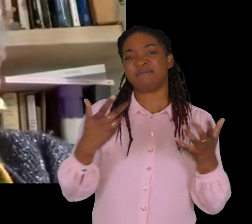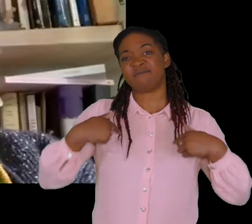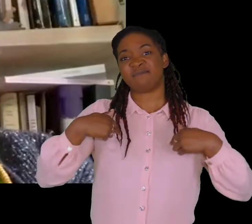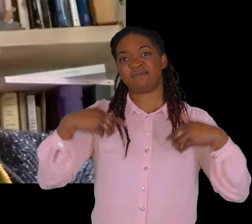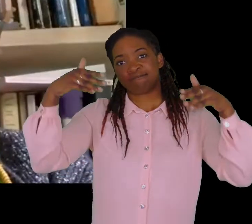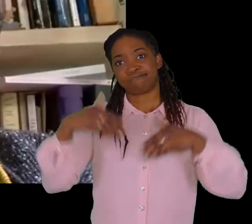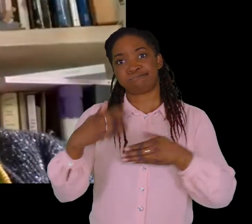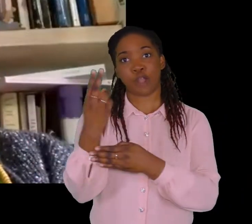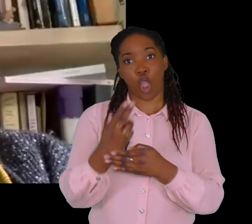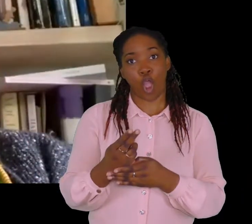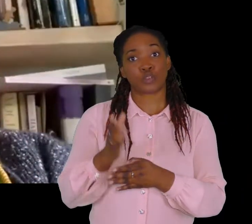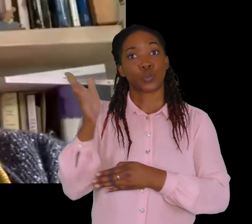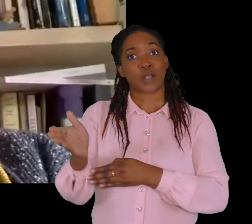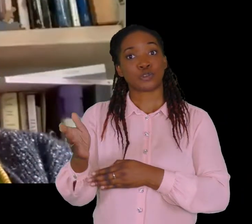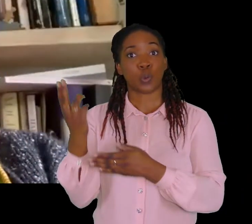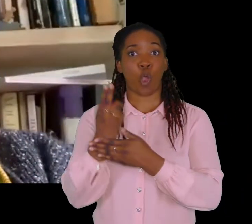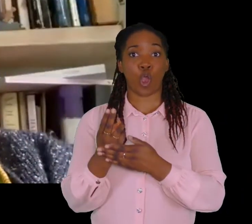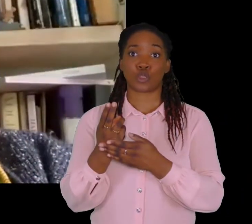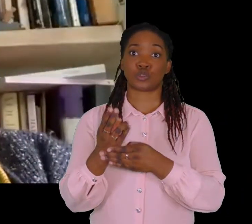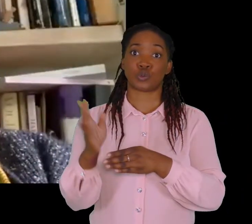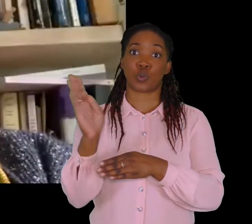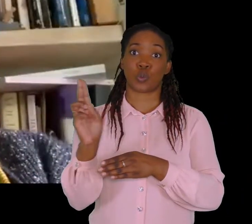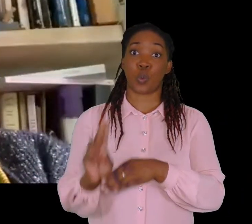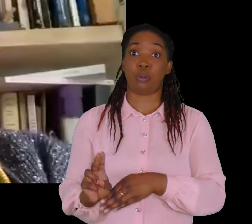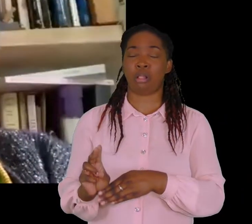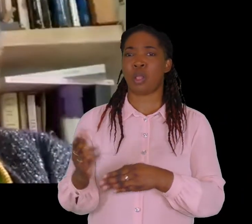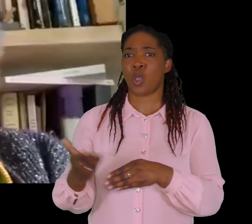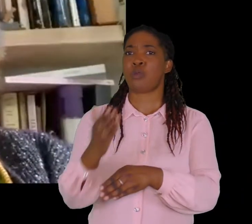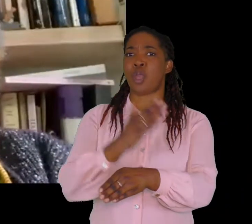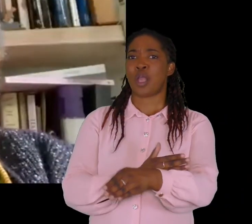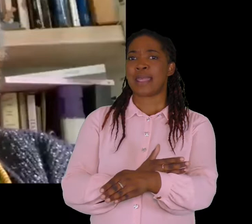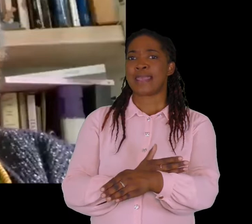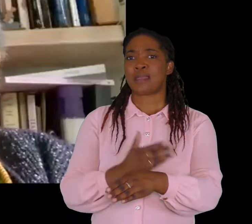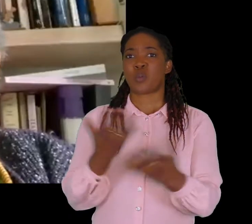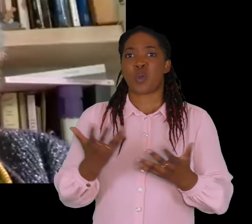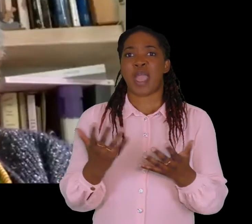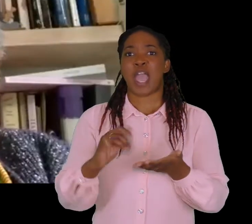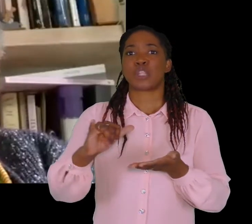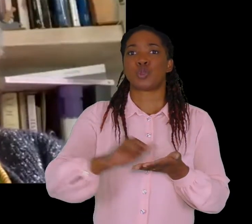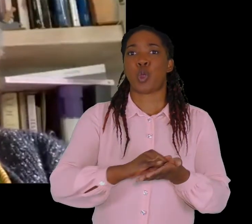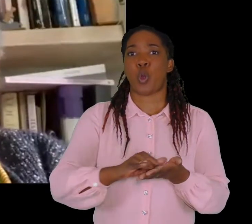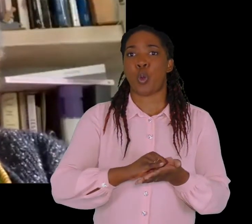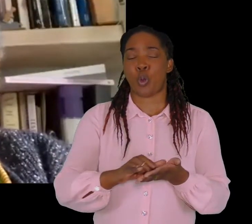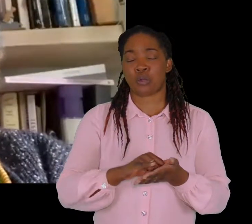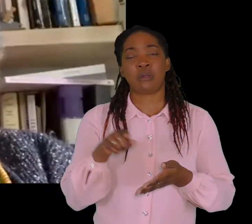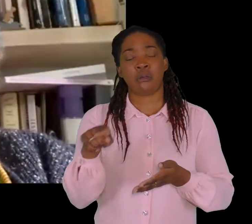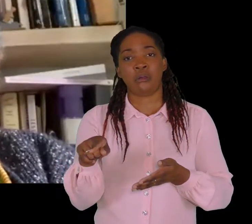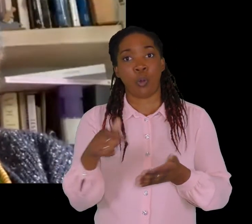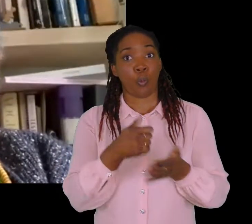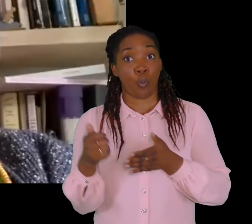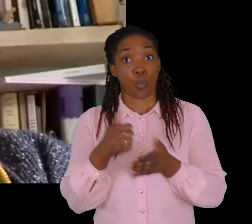art, and started going to art school very early. In New York,